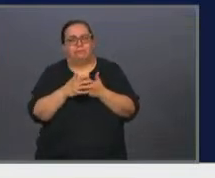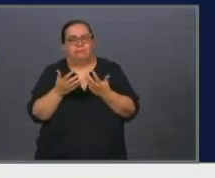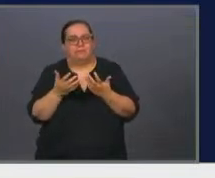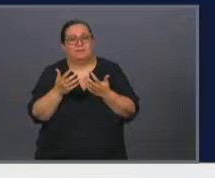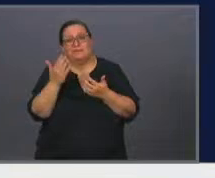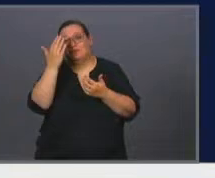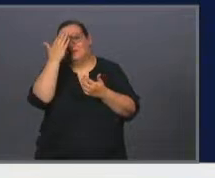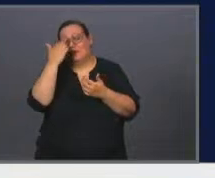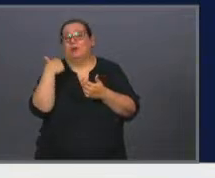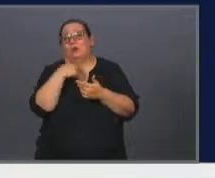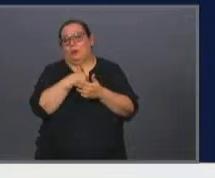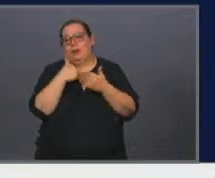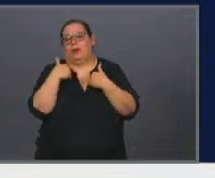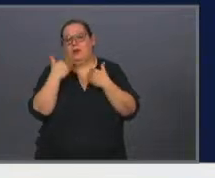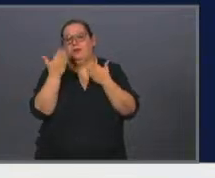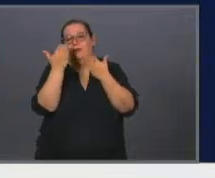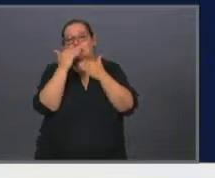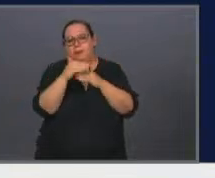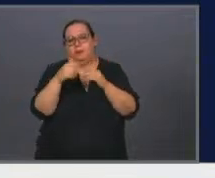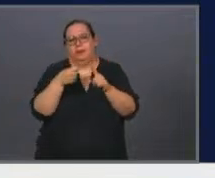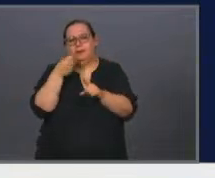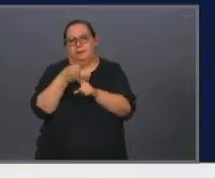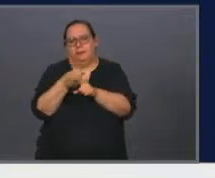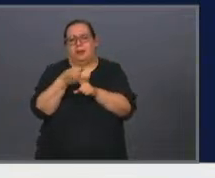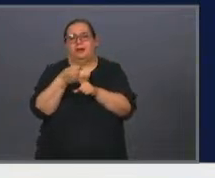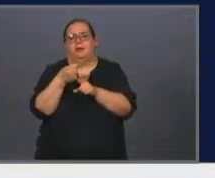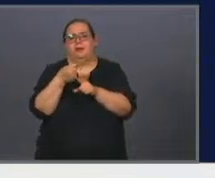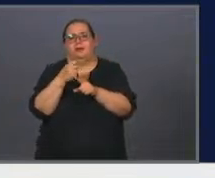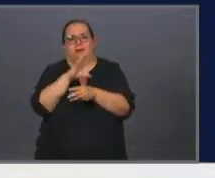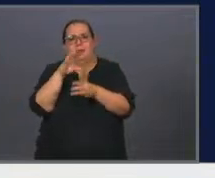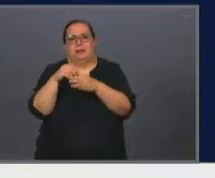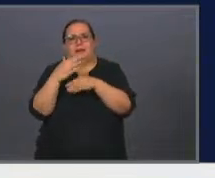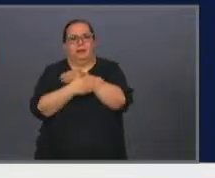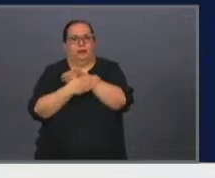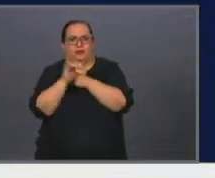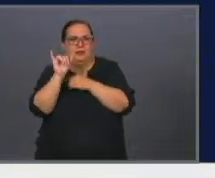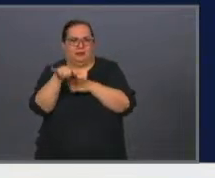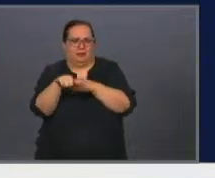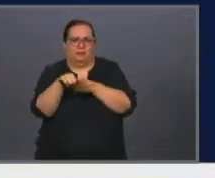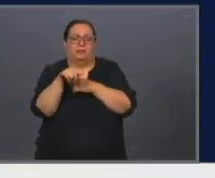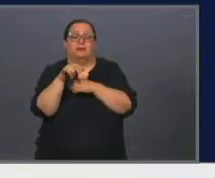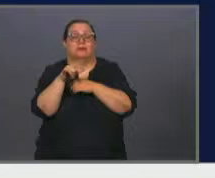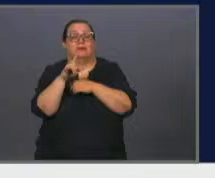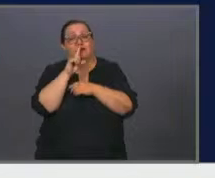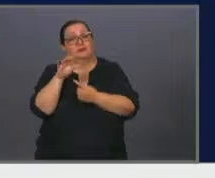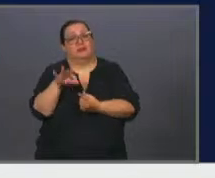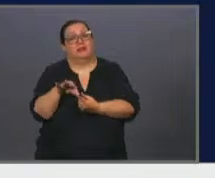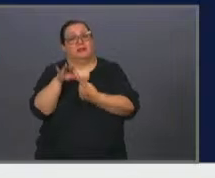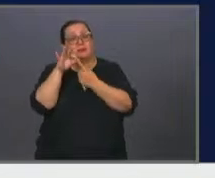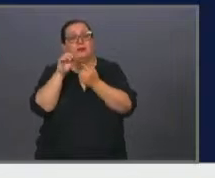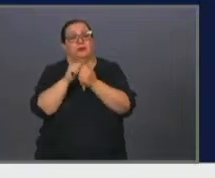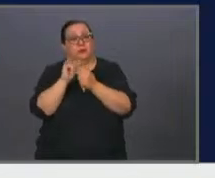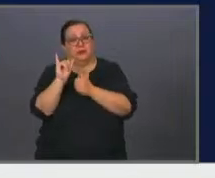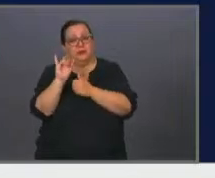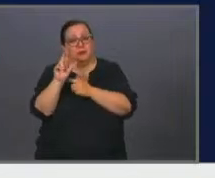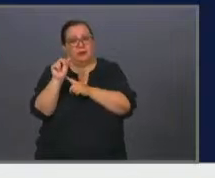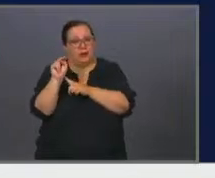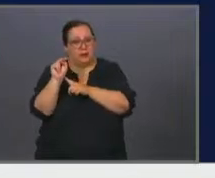We have a limited impact in countries like that, and especially with Iran.